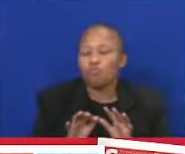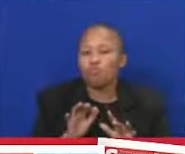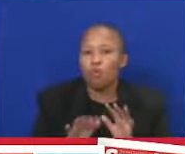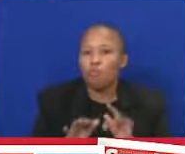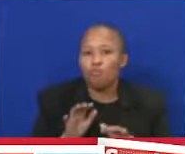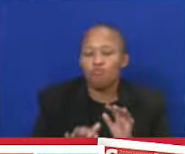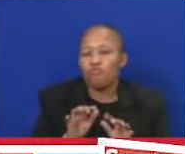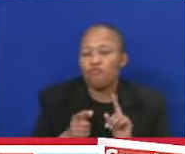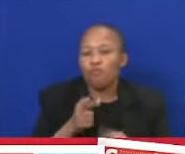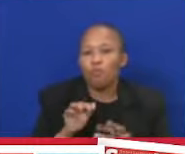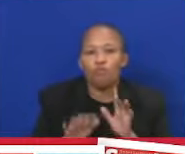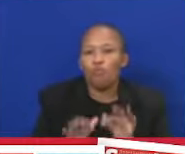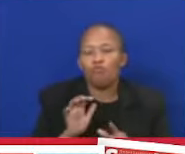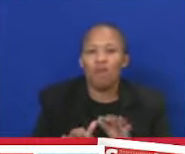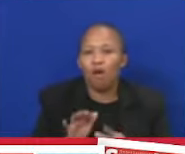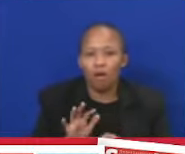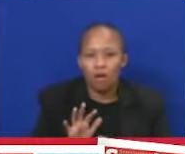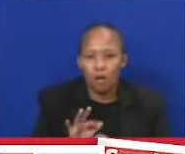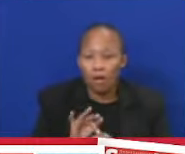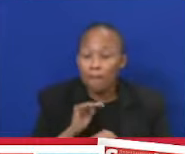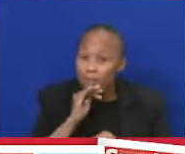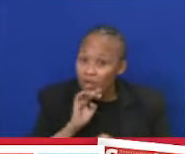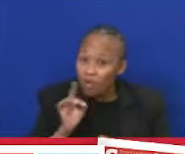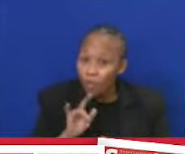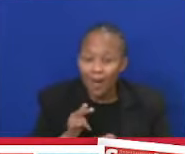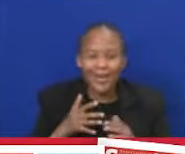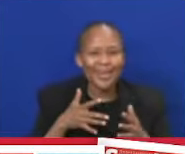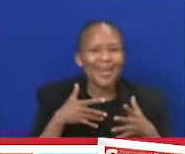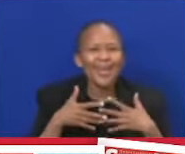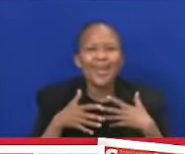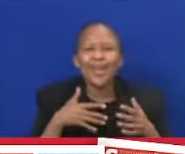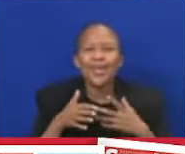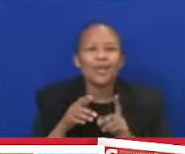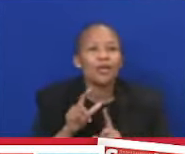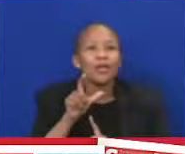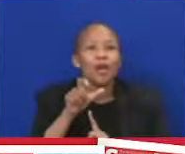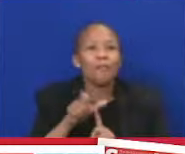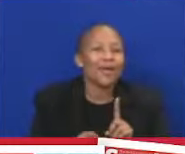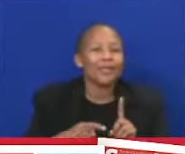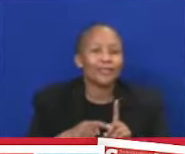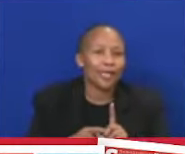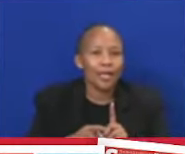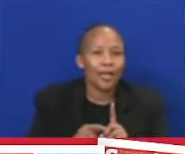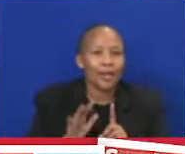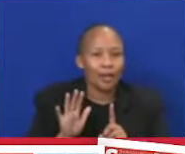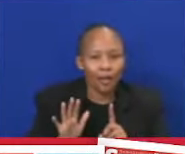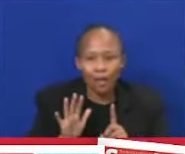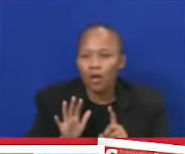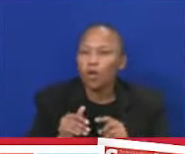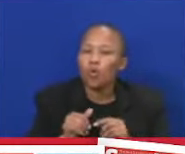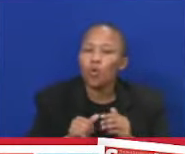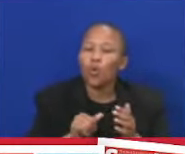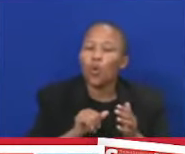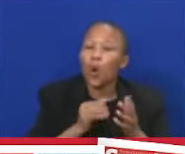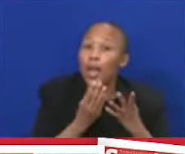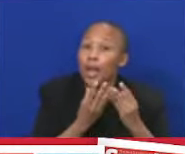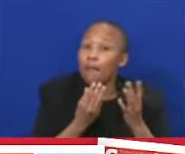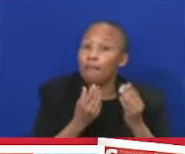just write in the serial numbers of the firearms